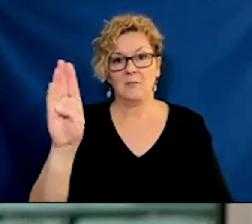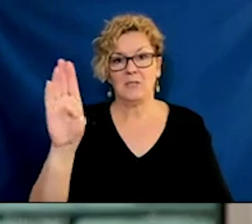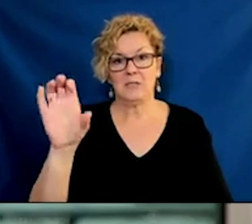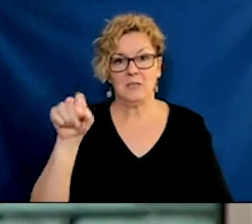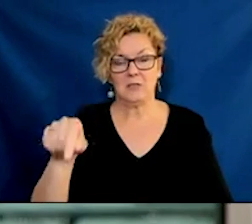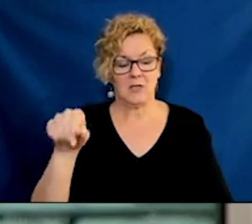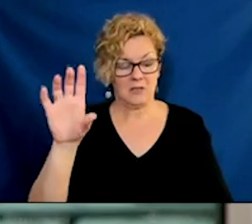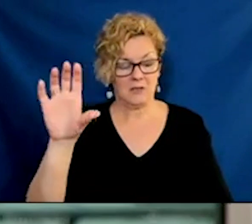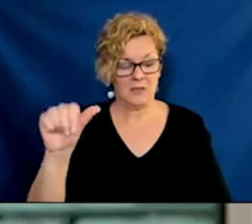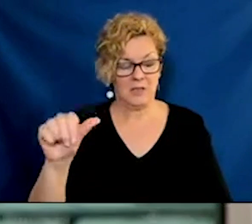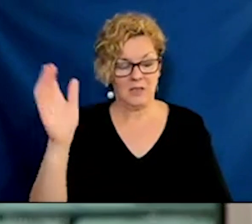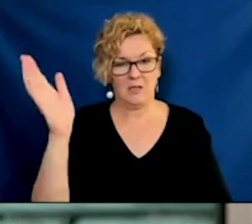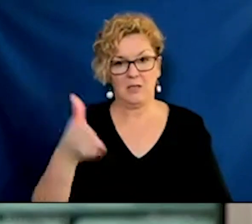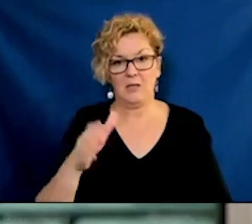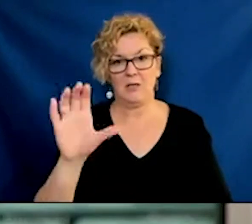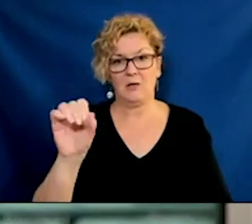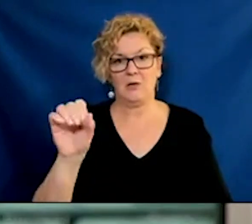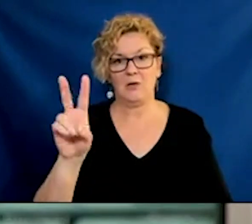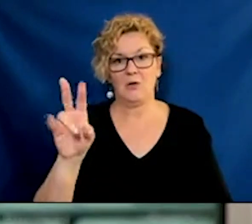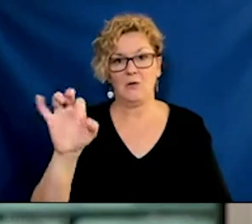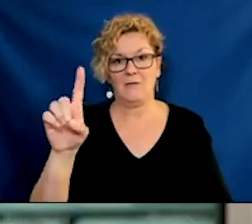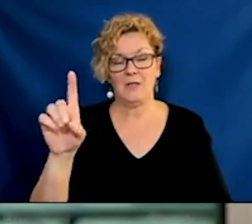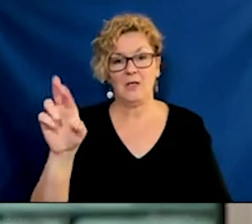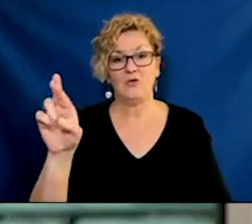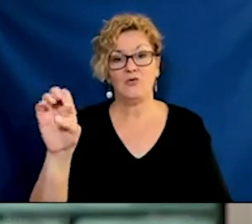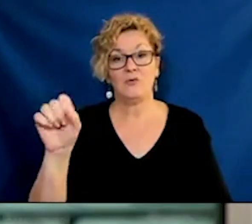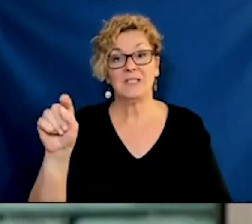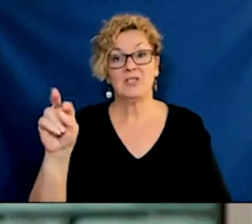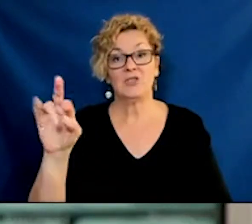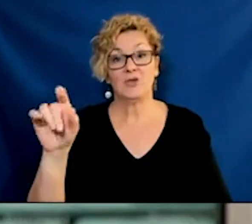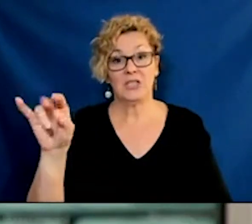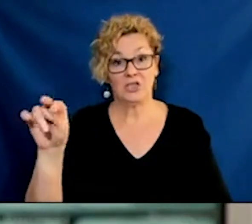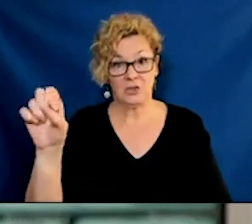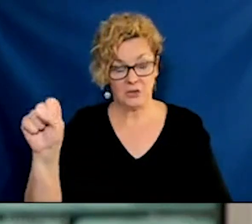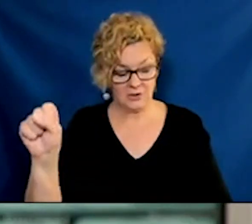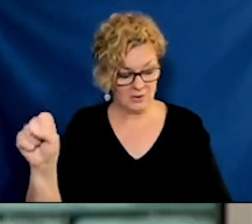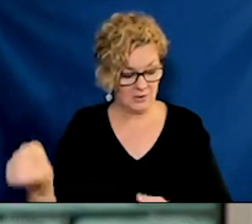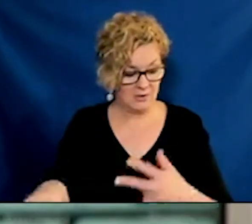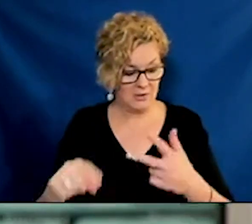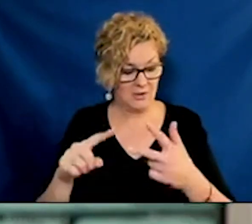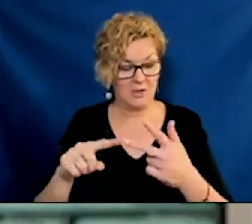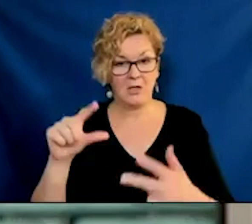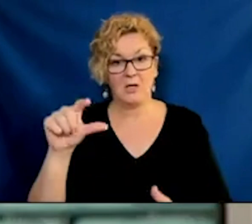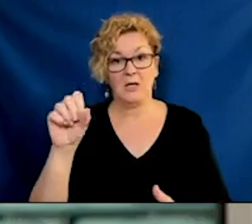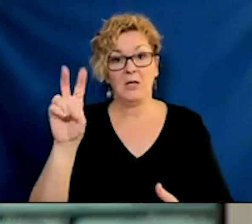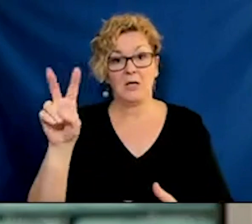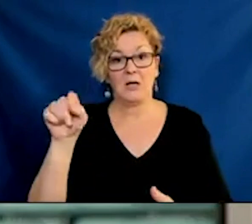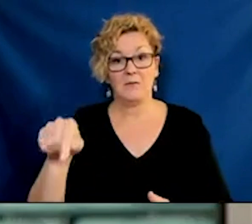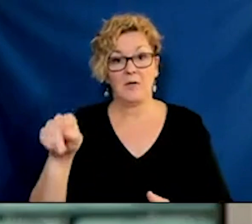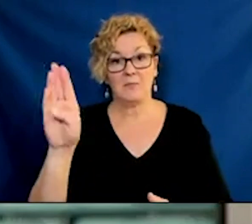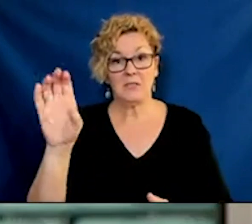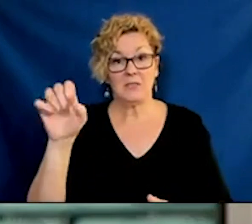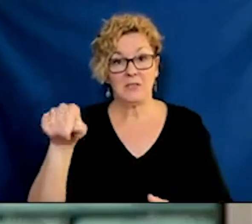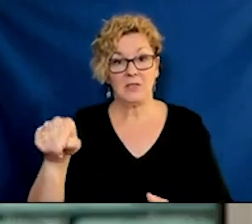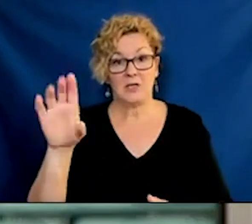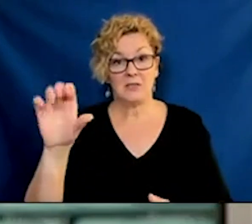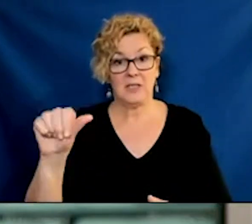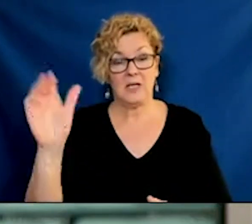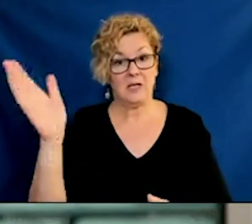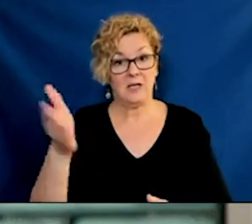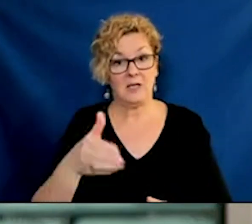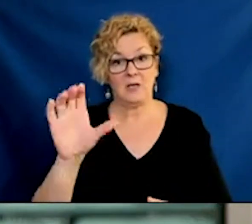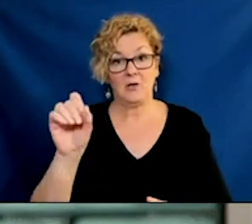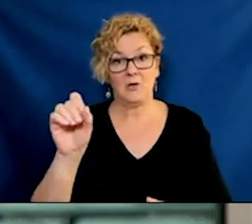provincial guidance on COVID-19, do visit bccdc.ca. For information about the province's pandemic supports, visit